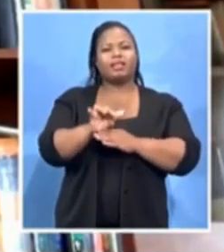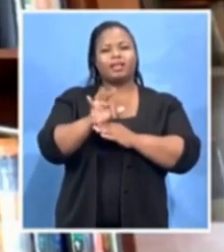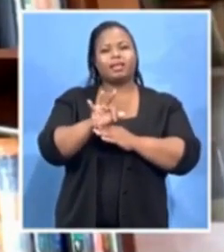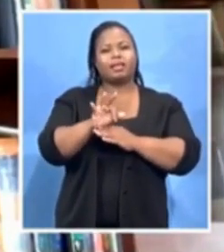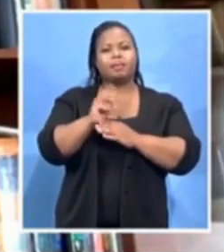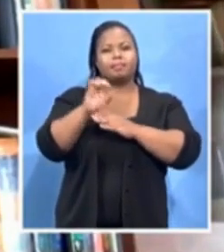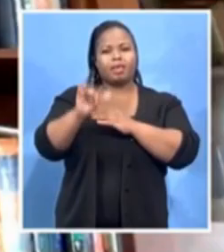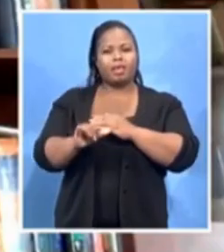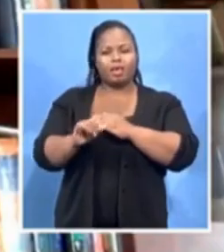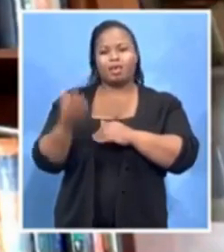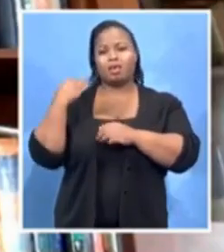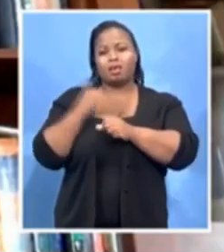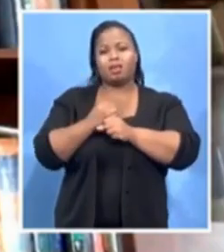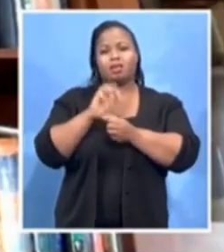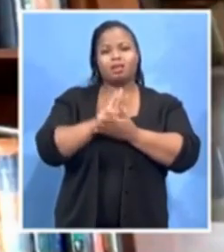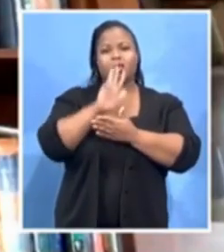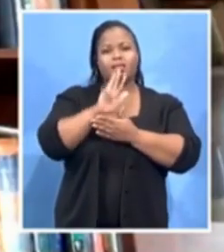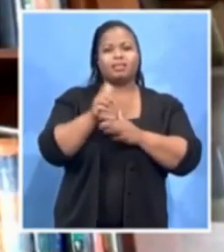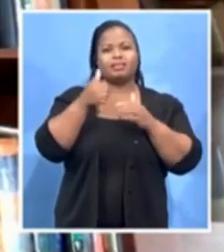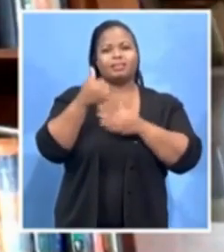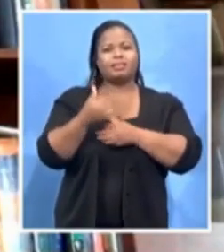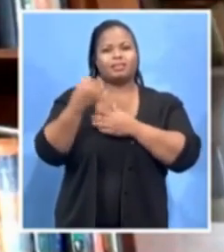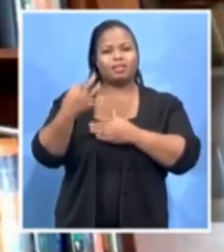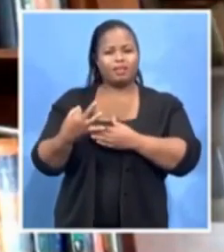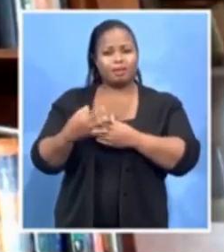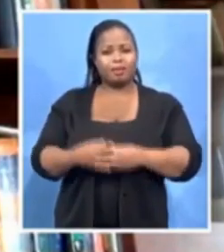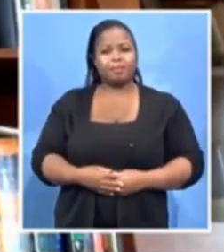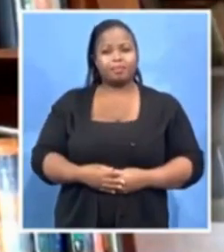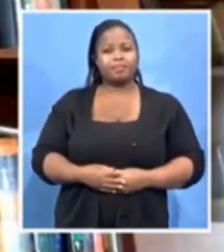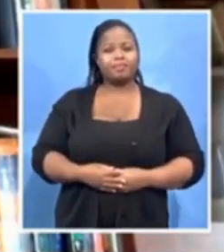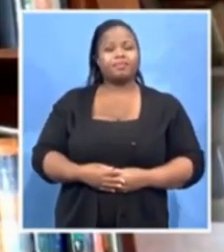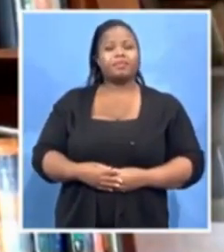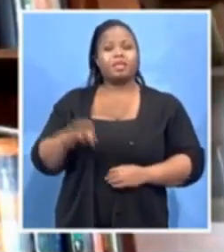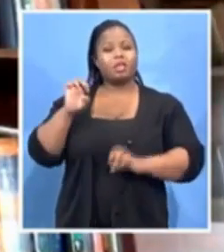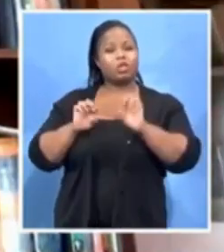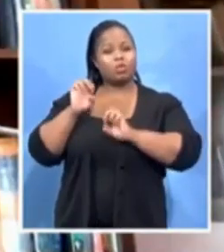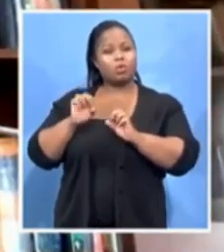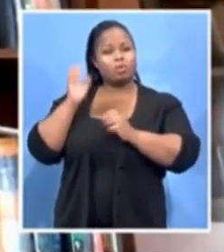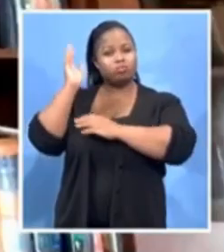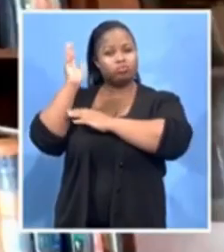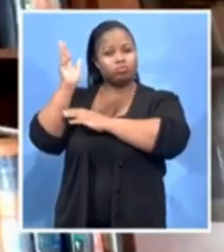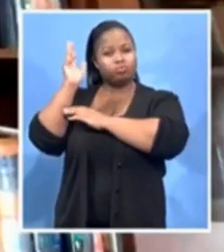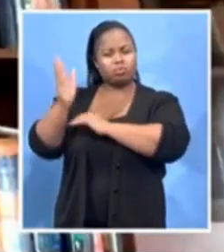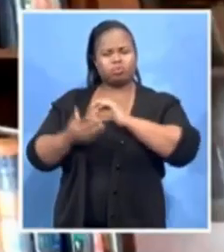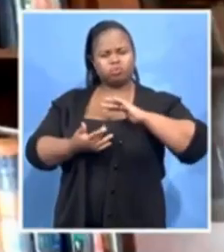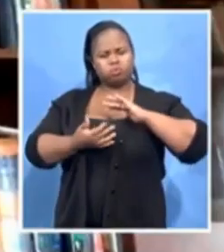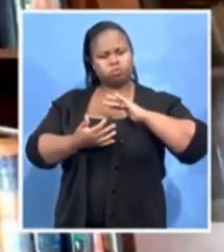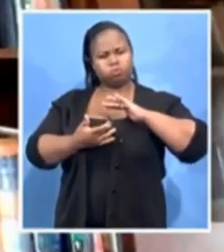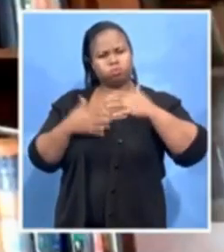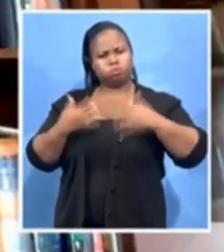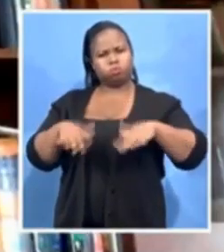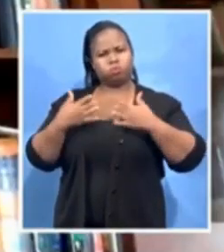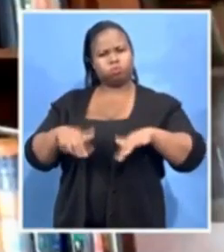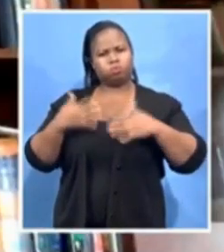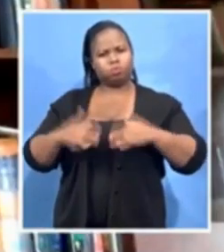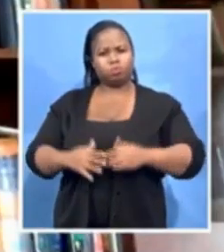Ababa. He was as passionate as he was eloquent. He told his audience, and